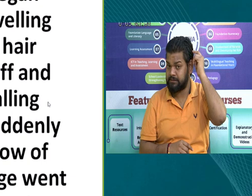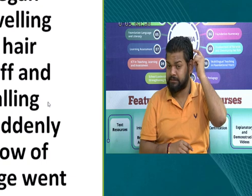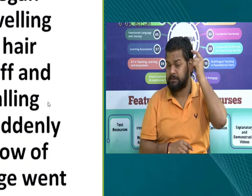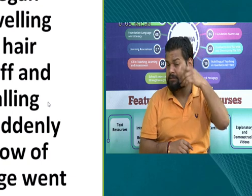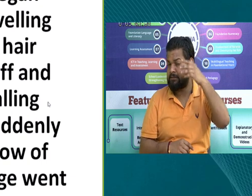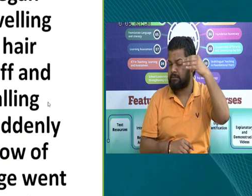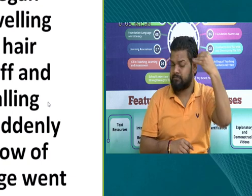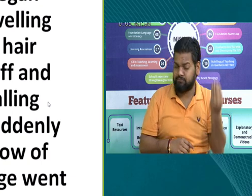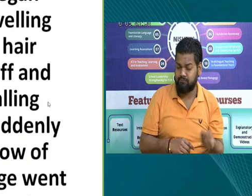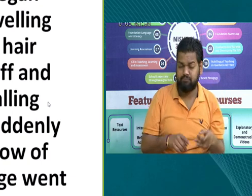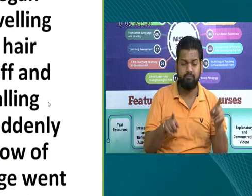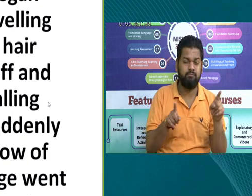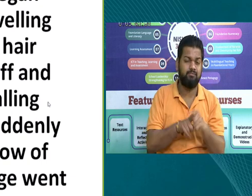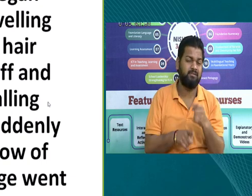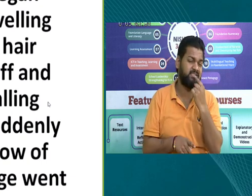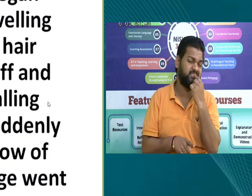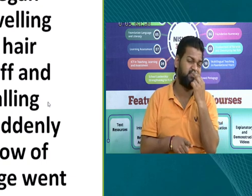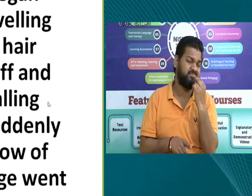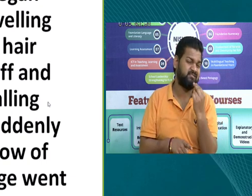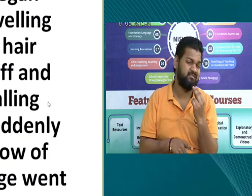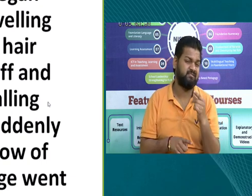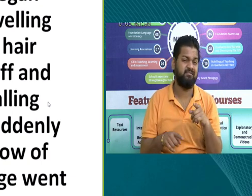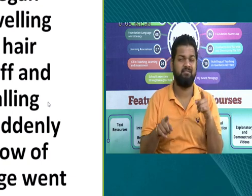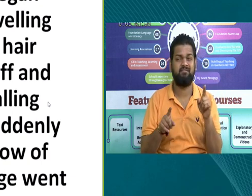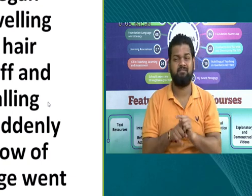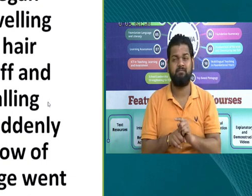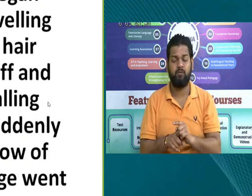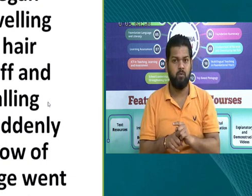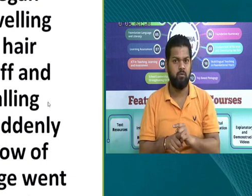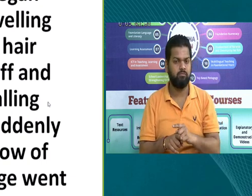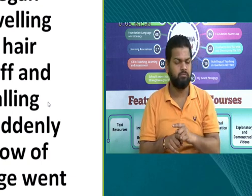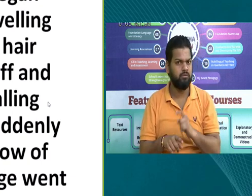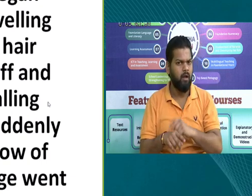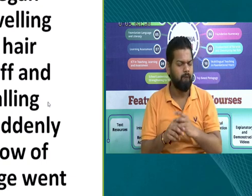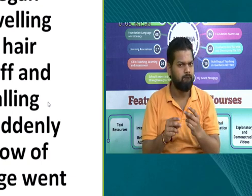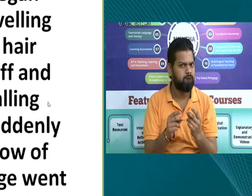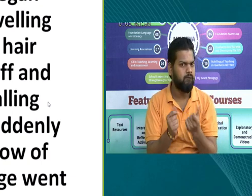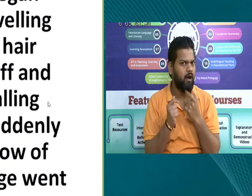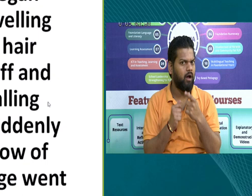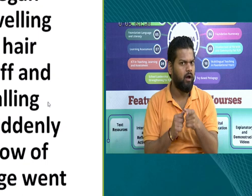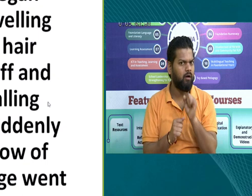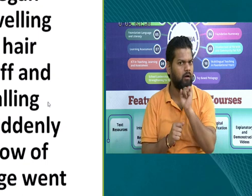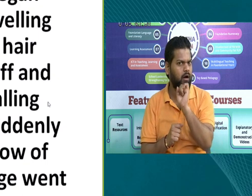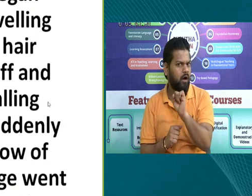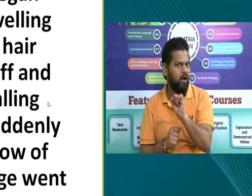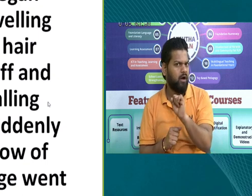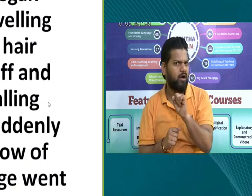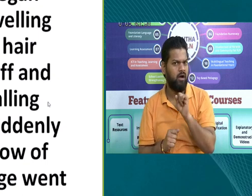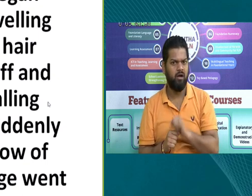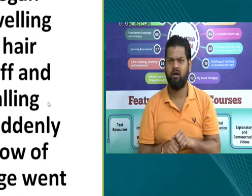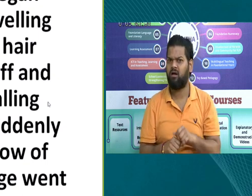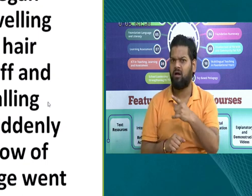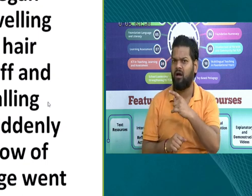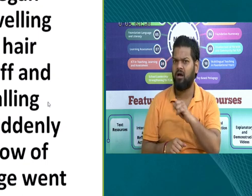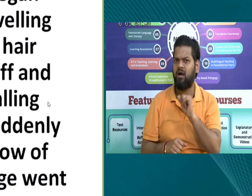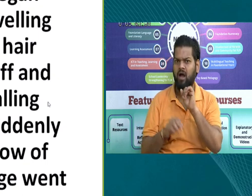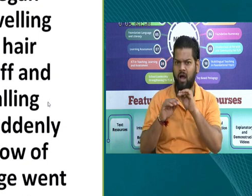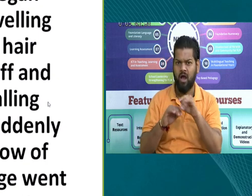falling out, and he had suddenly become an old fellow of